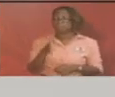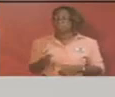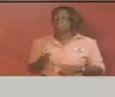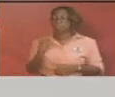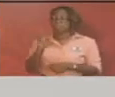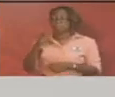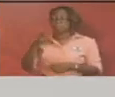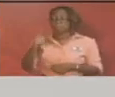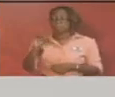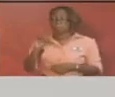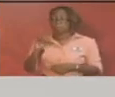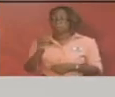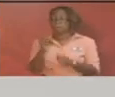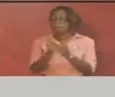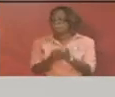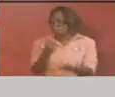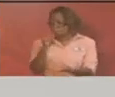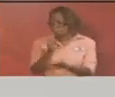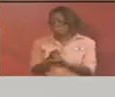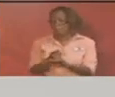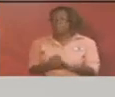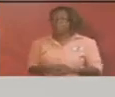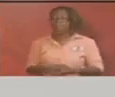country that receives WHO approval,